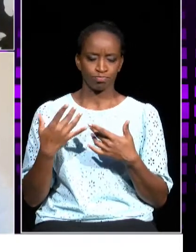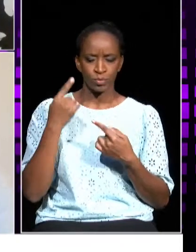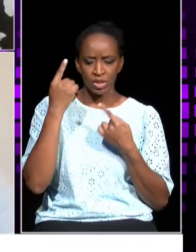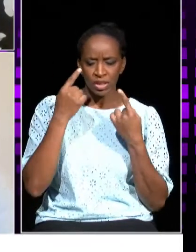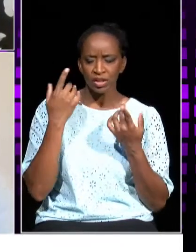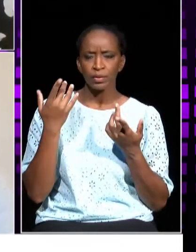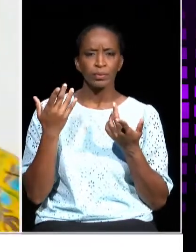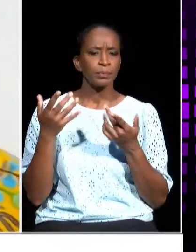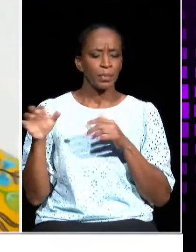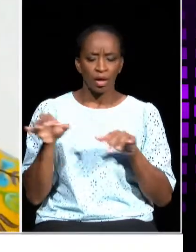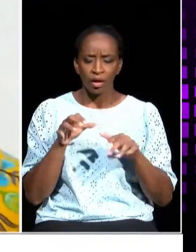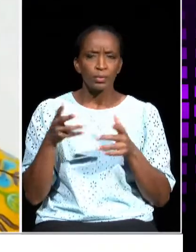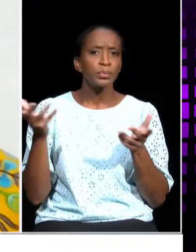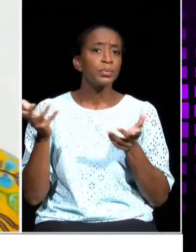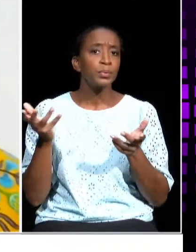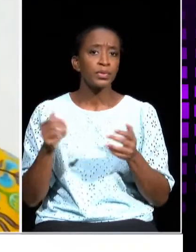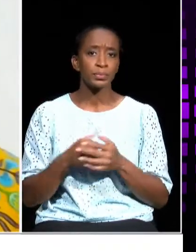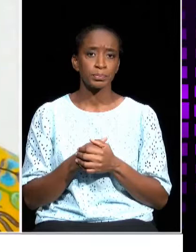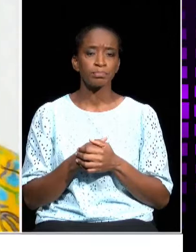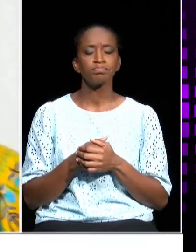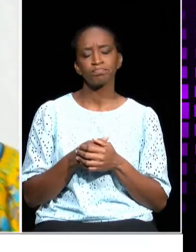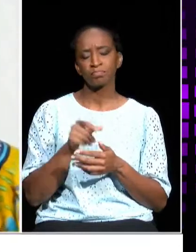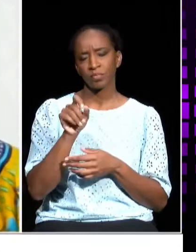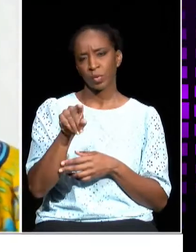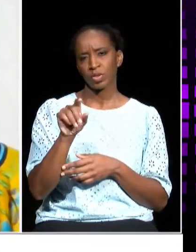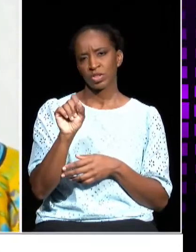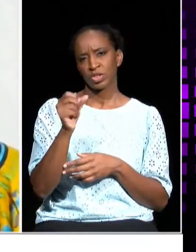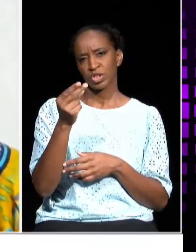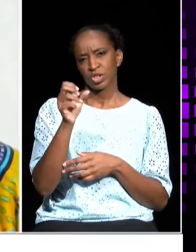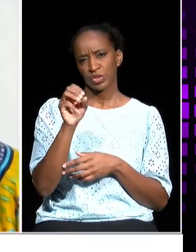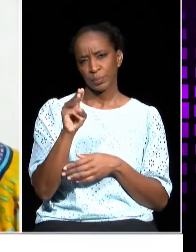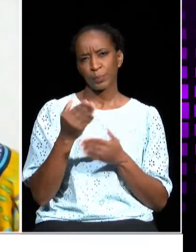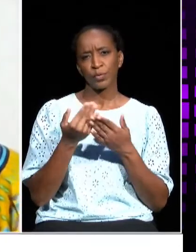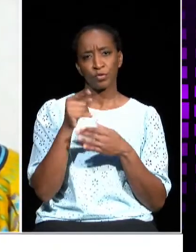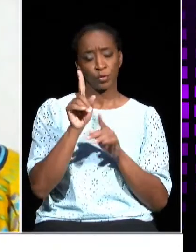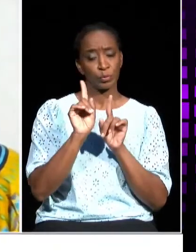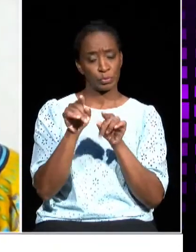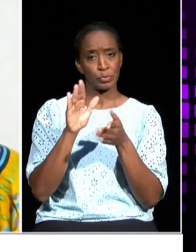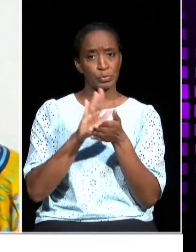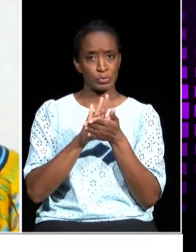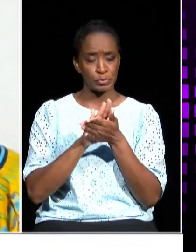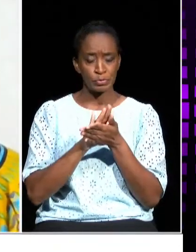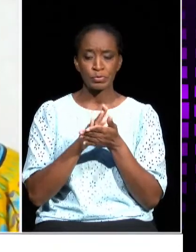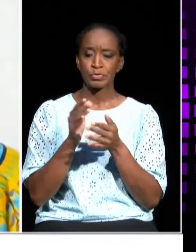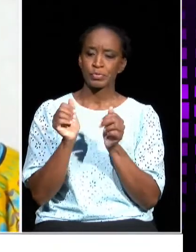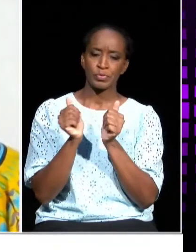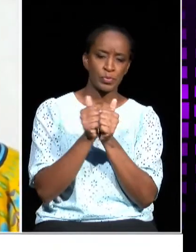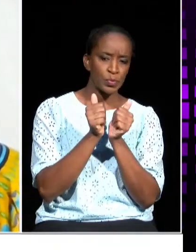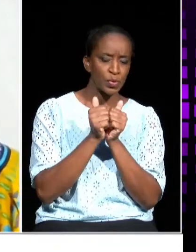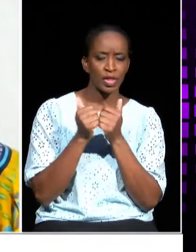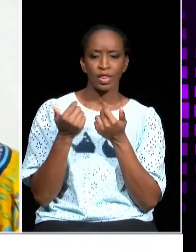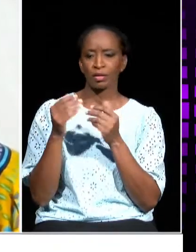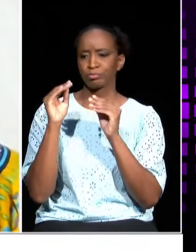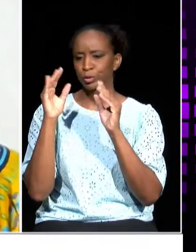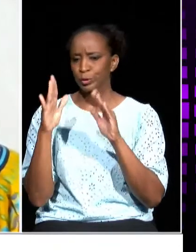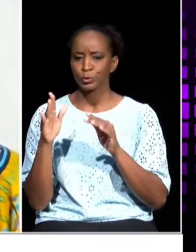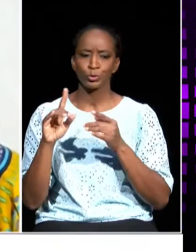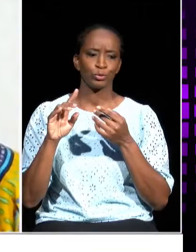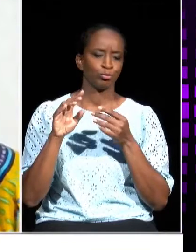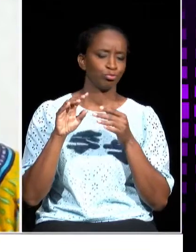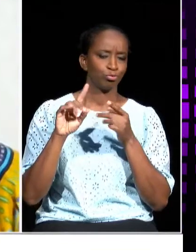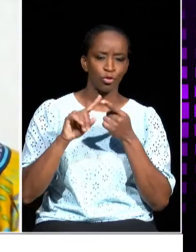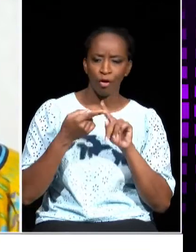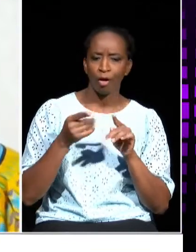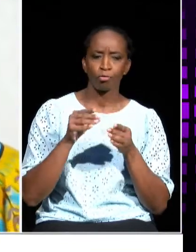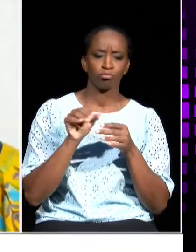that socialization to you being at home, how did that necessarily affect you? Did you have more time on your hand? Were you unsure what to do?